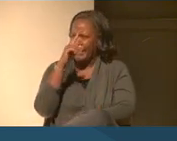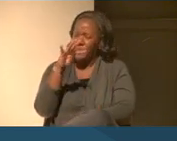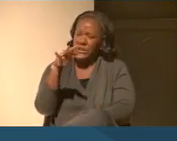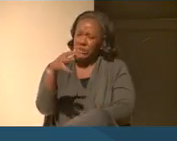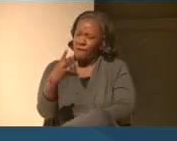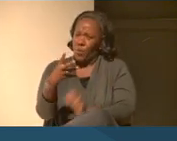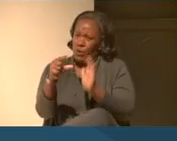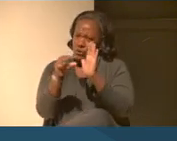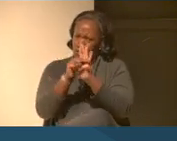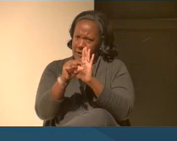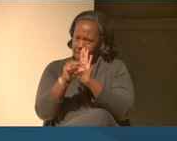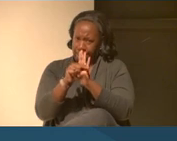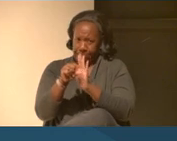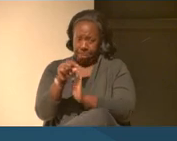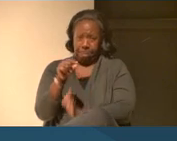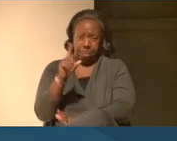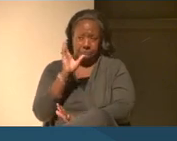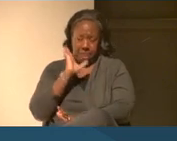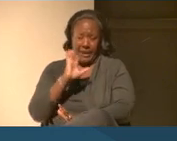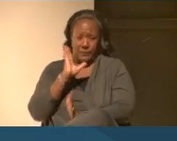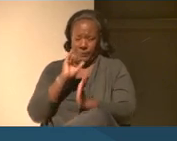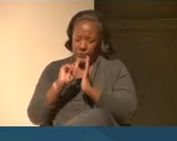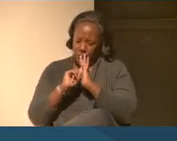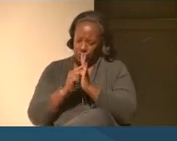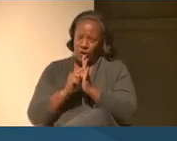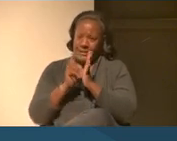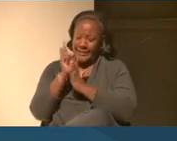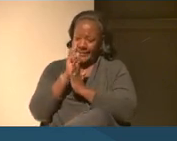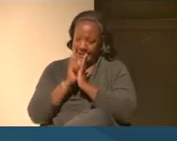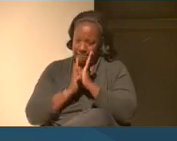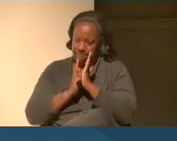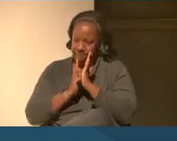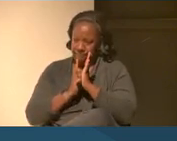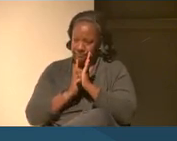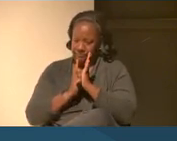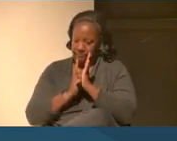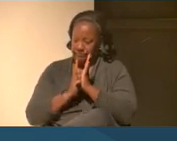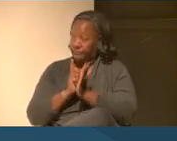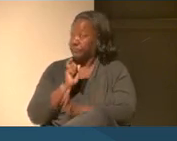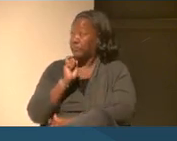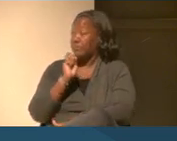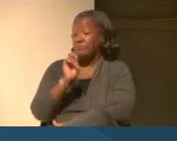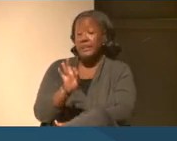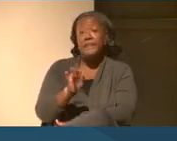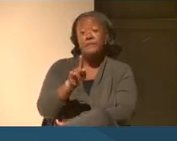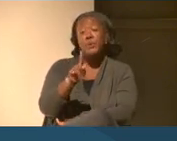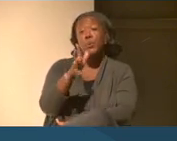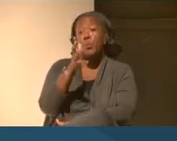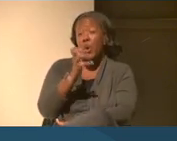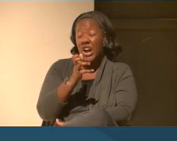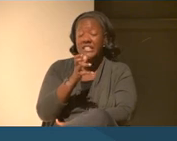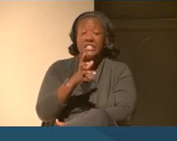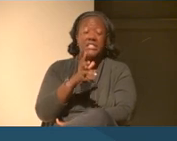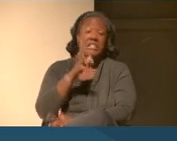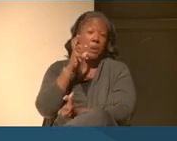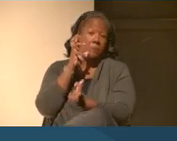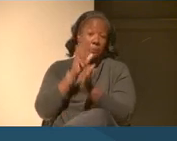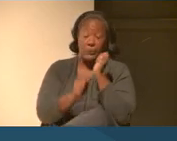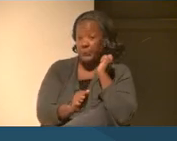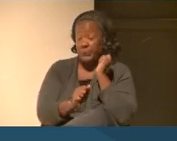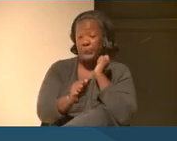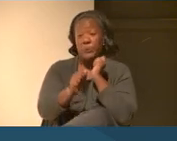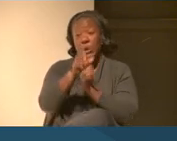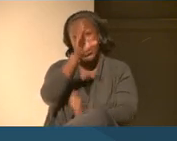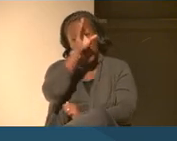graders when we were originally designing it. And if you ever want brutal,